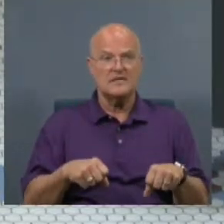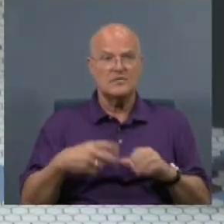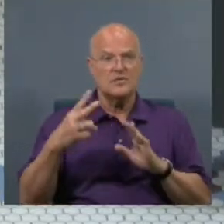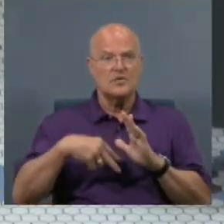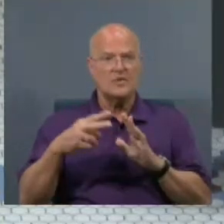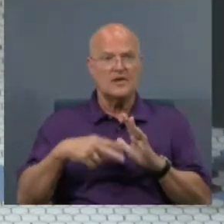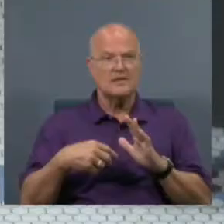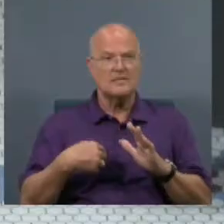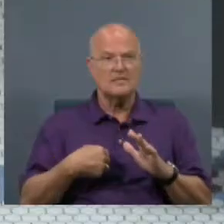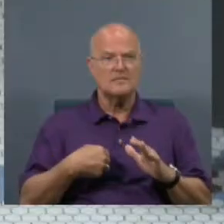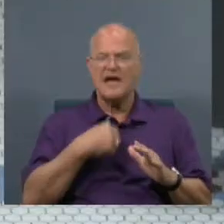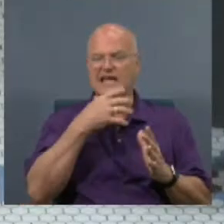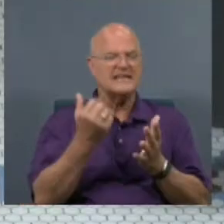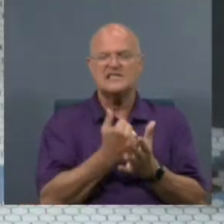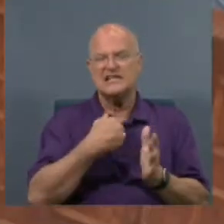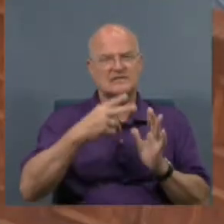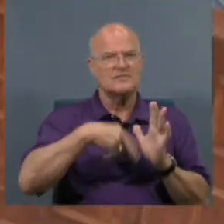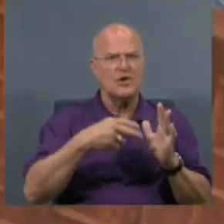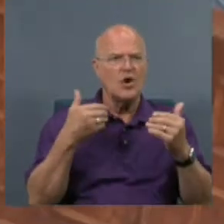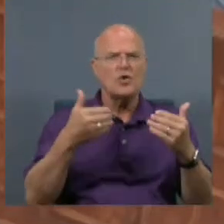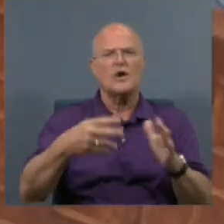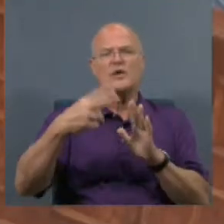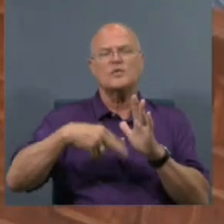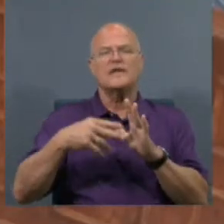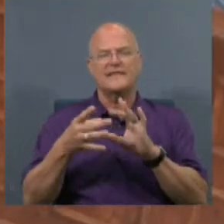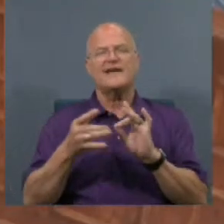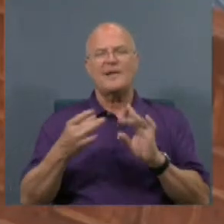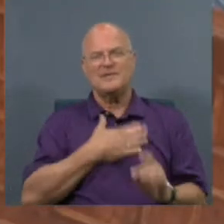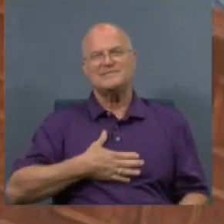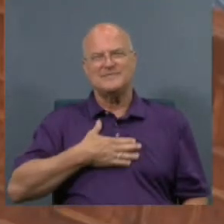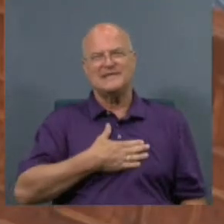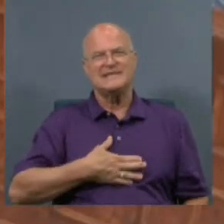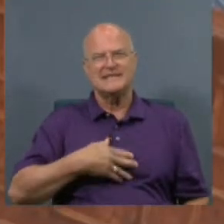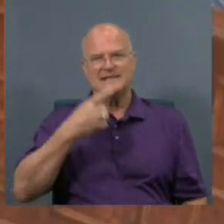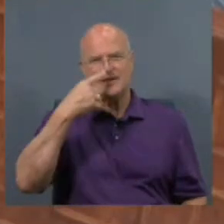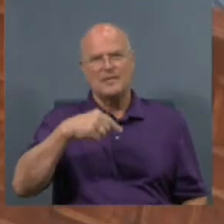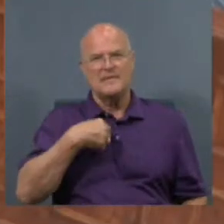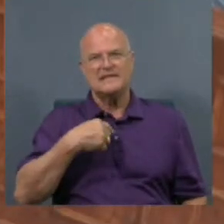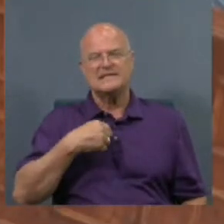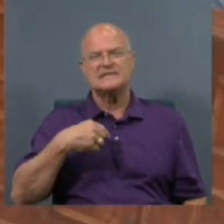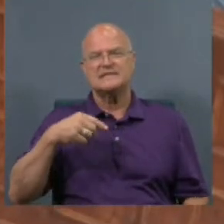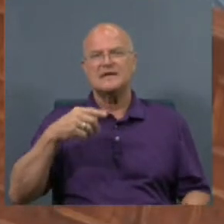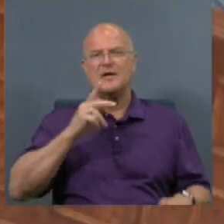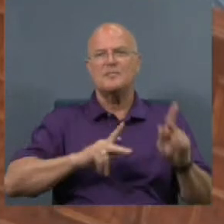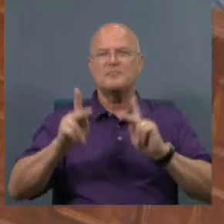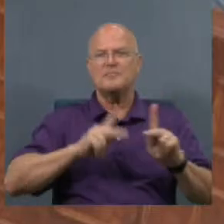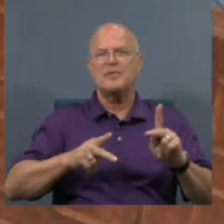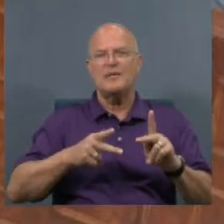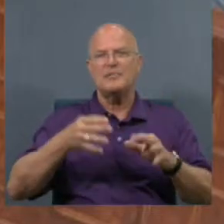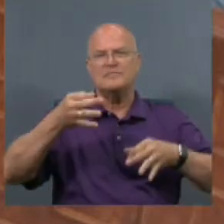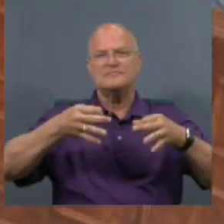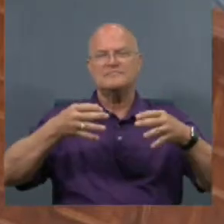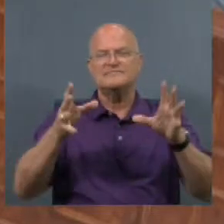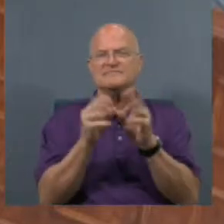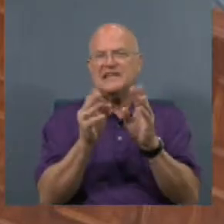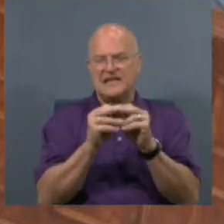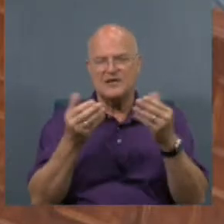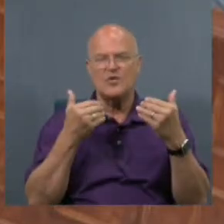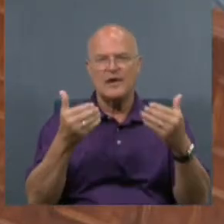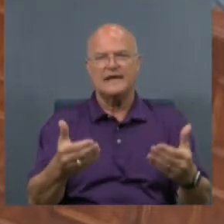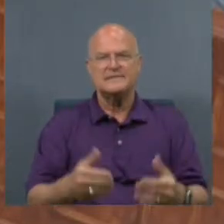read them, or? I how didn't does get a that- chance to look at them. Go ahead and read your comments if you don't mind. This is a public hearing, so I didn't get a chance to look